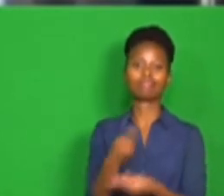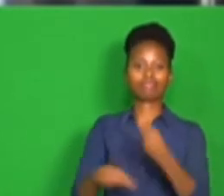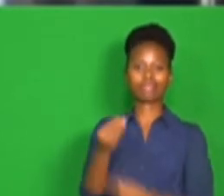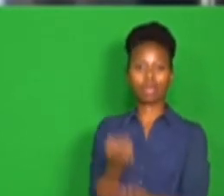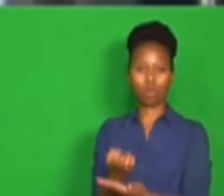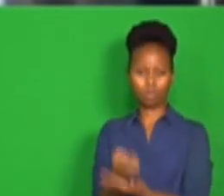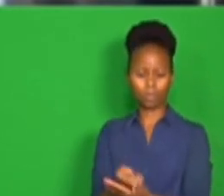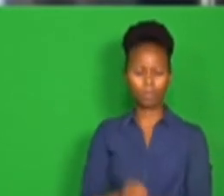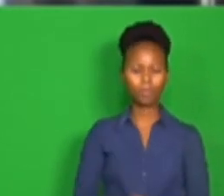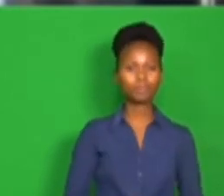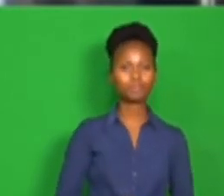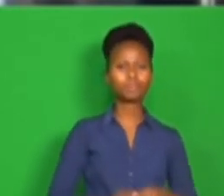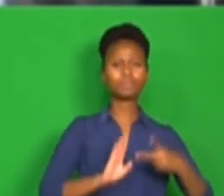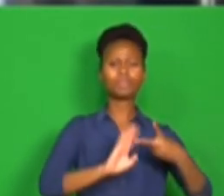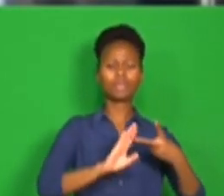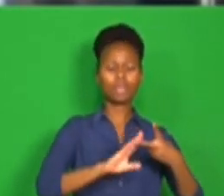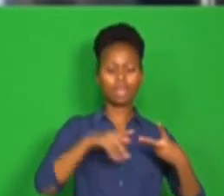Prinesha,